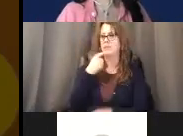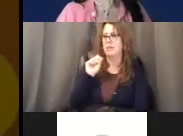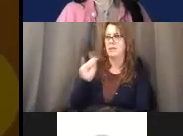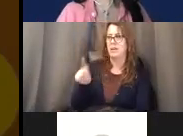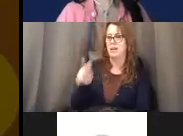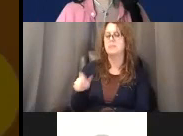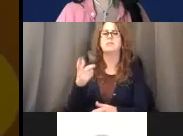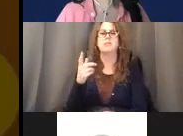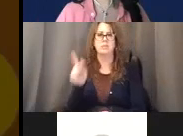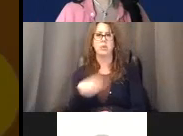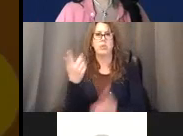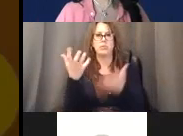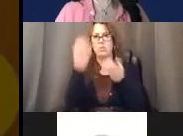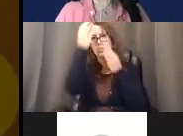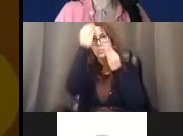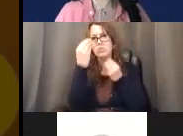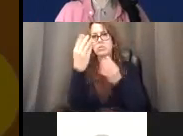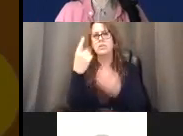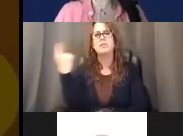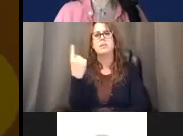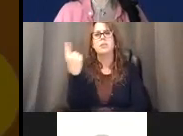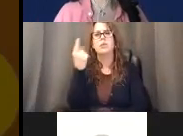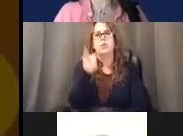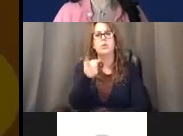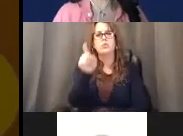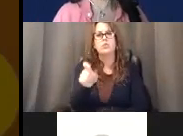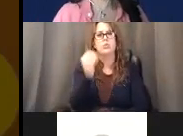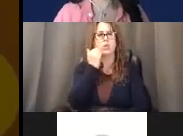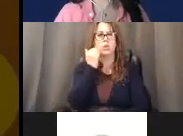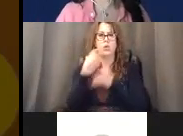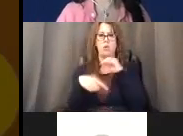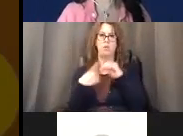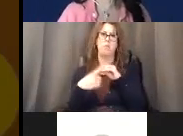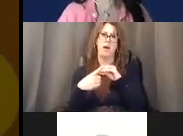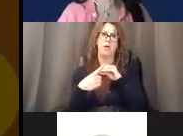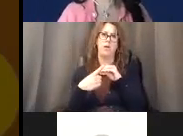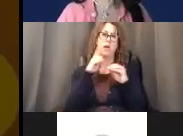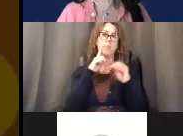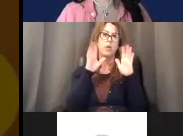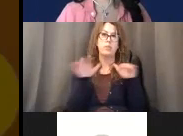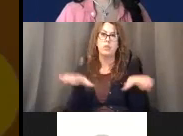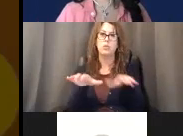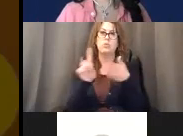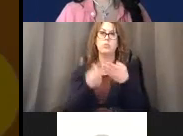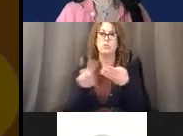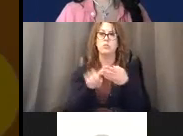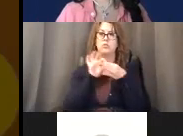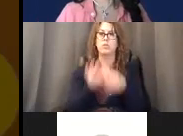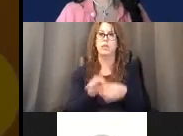bring in the room. So, and just someone you should know of, and hopefully do your own little research on who Haywood was.